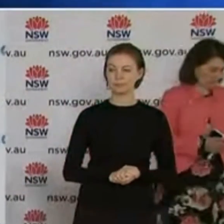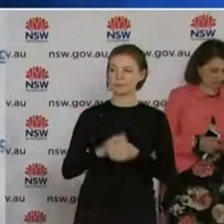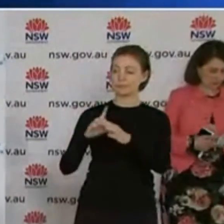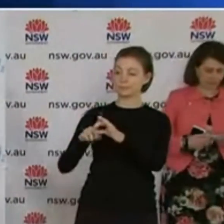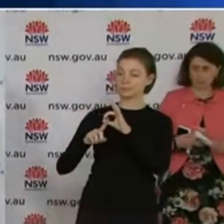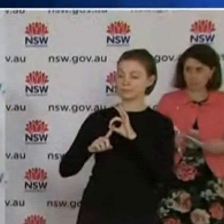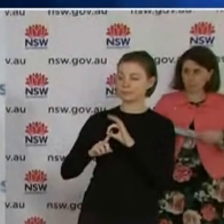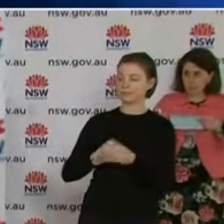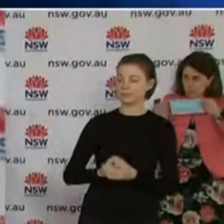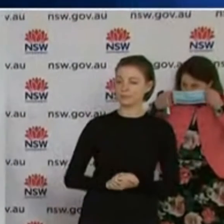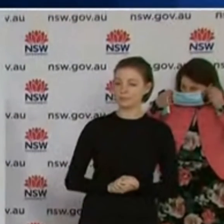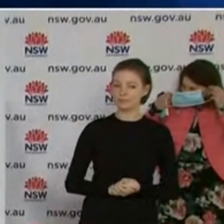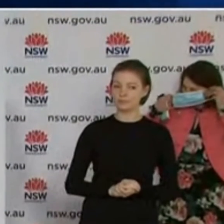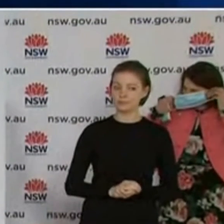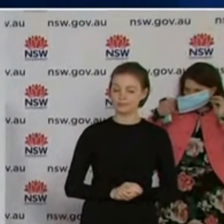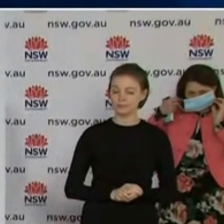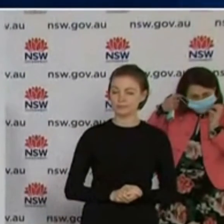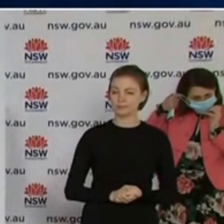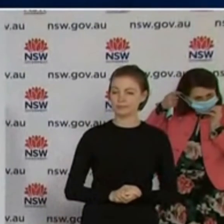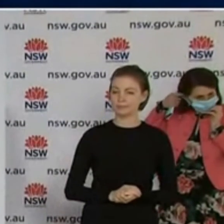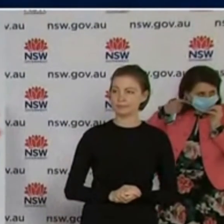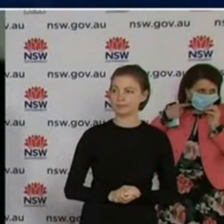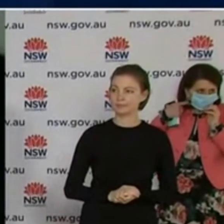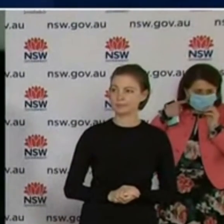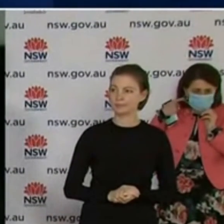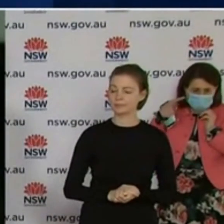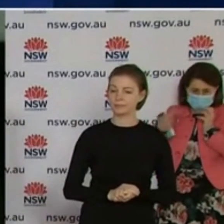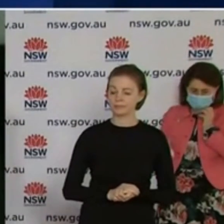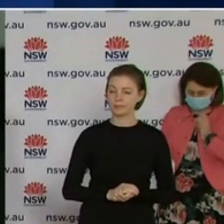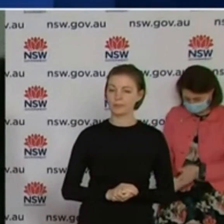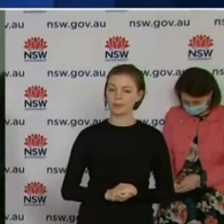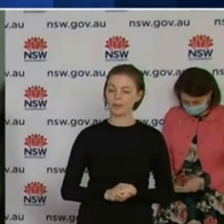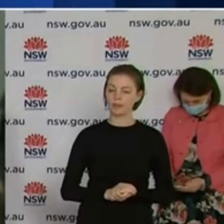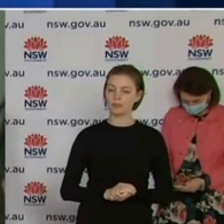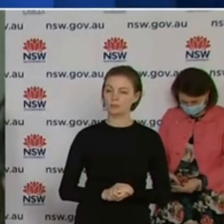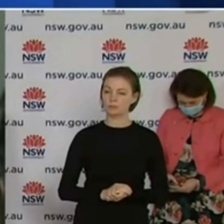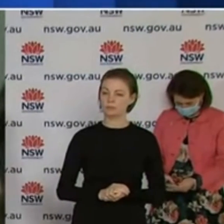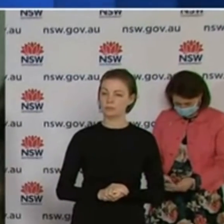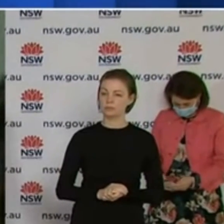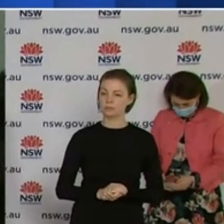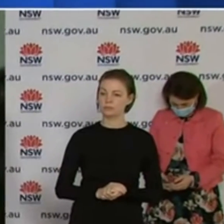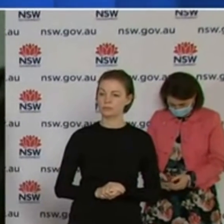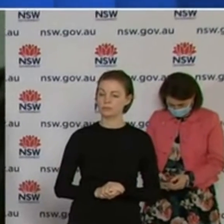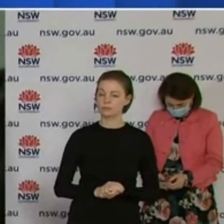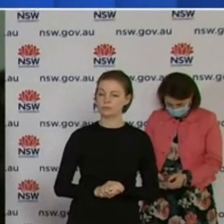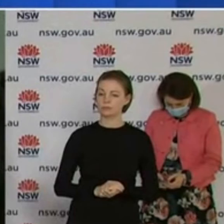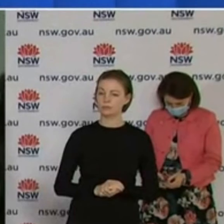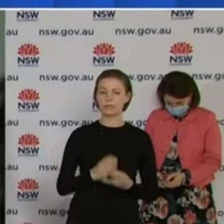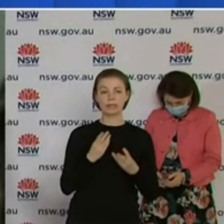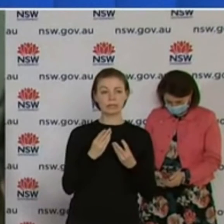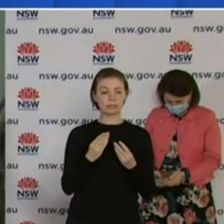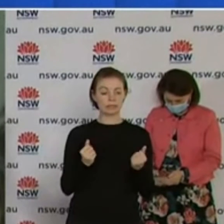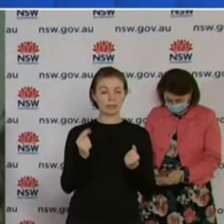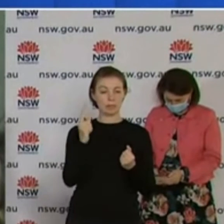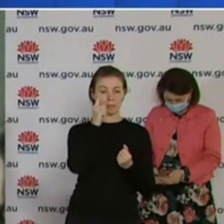Dr. McAnulty, we're hearing from positive cases who never actually get to hear from New South Wales